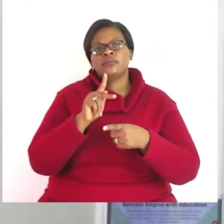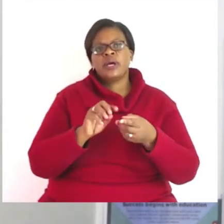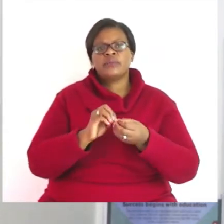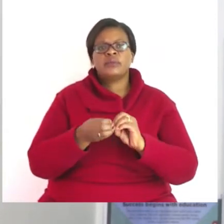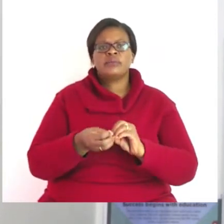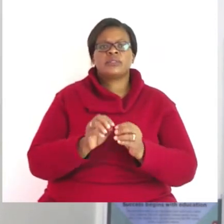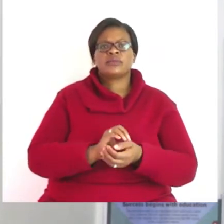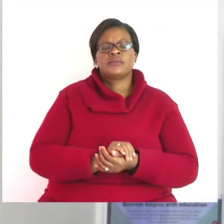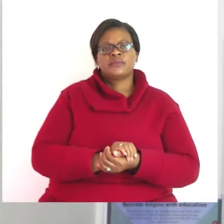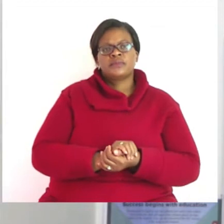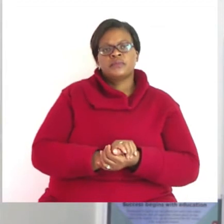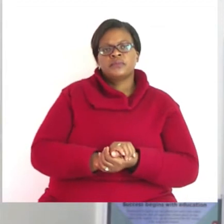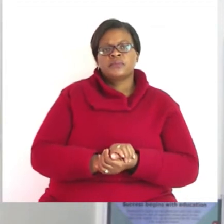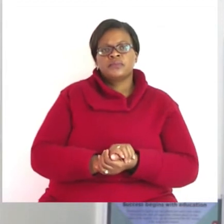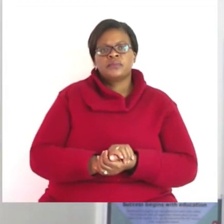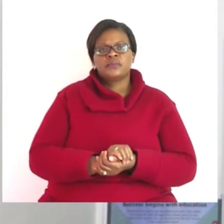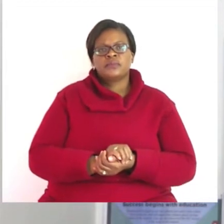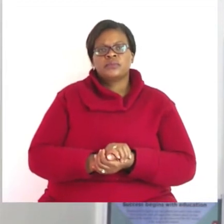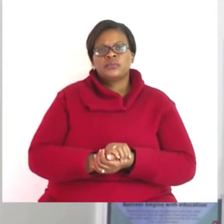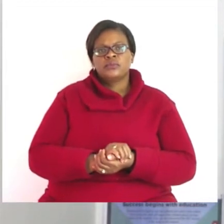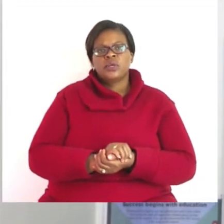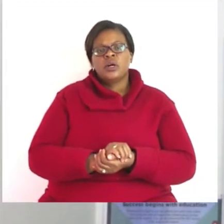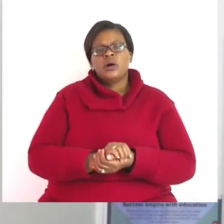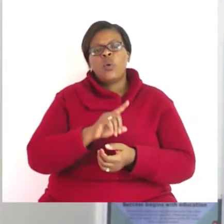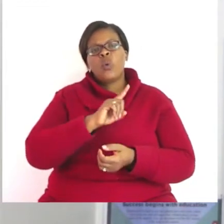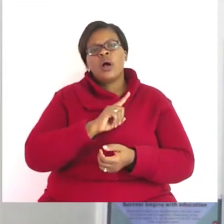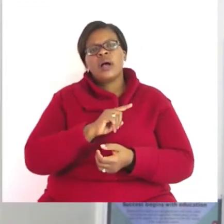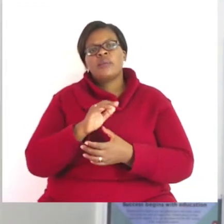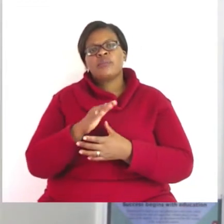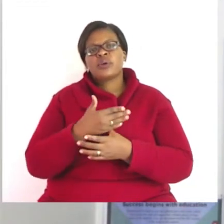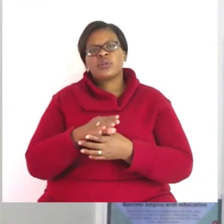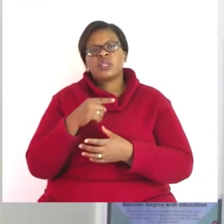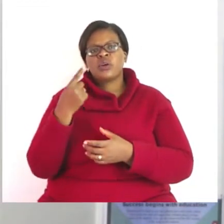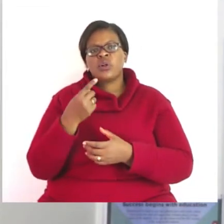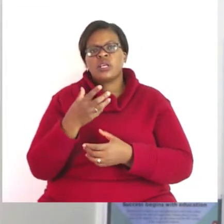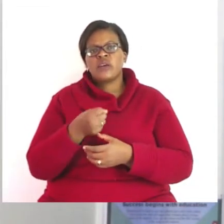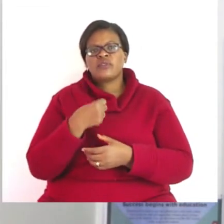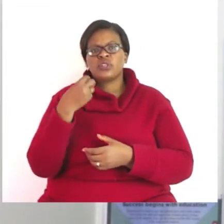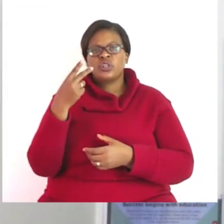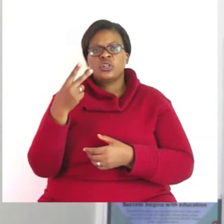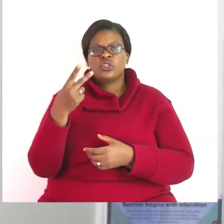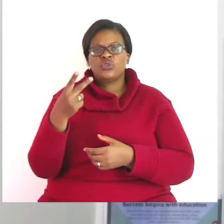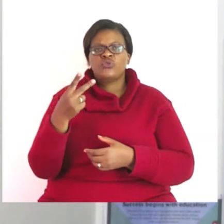12 are 2 and 3. Why? Because they are only having two factors.